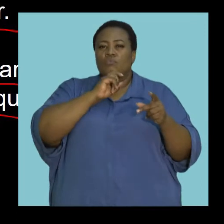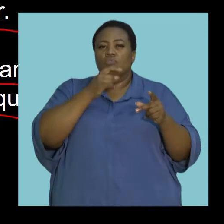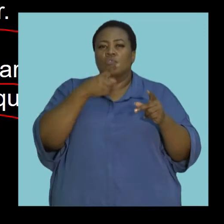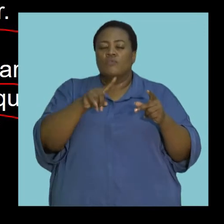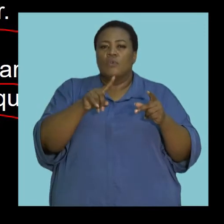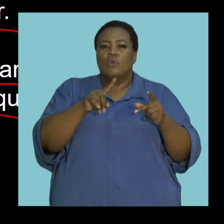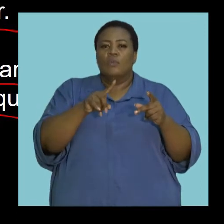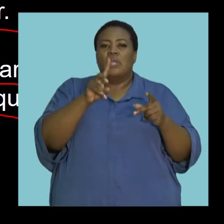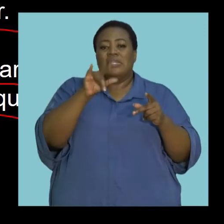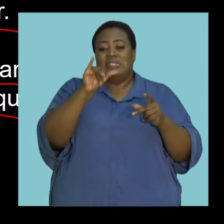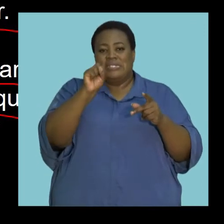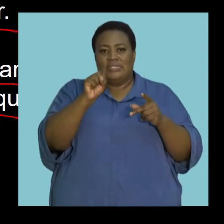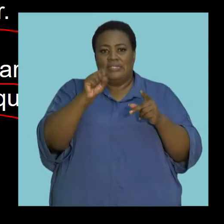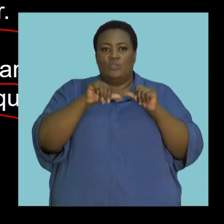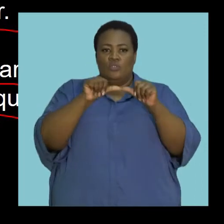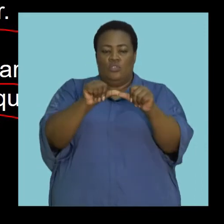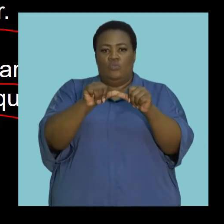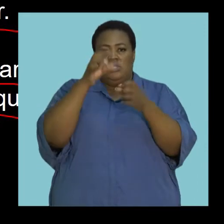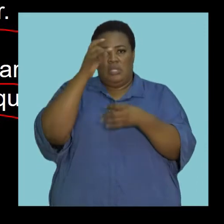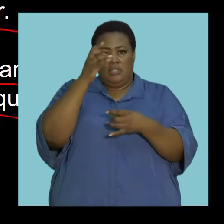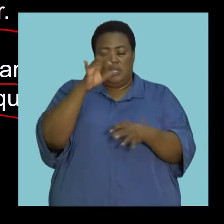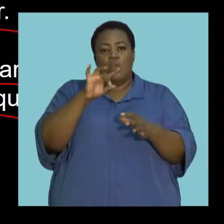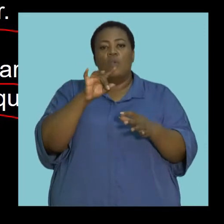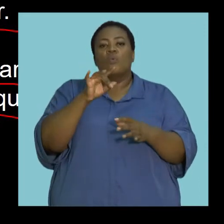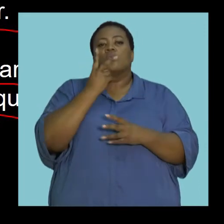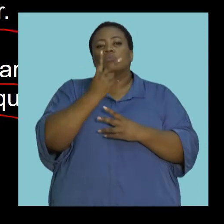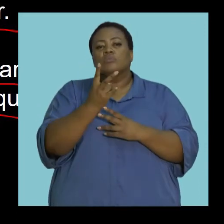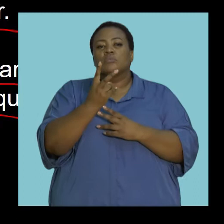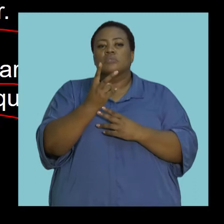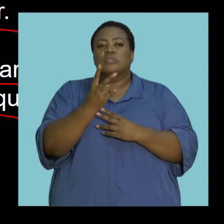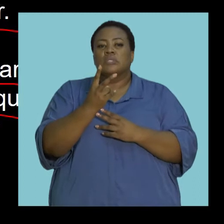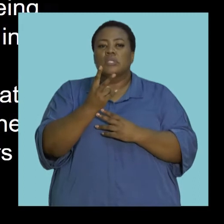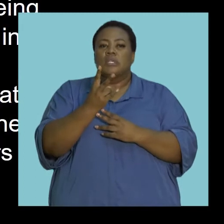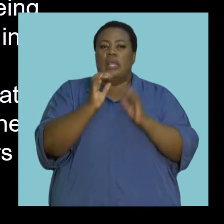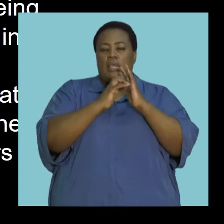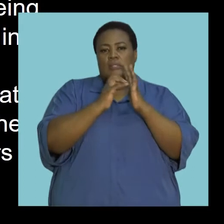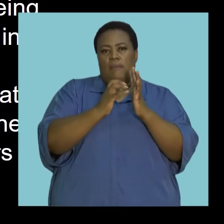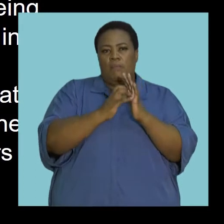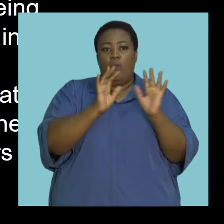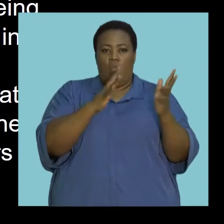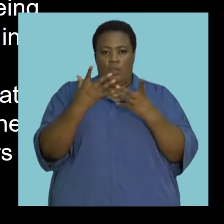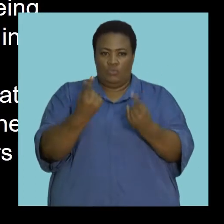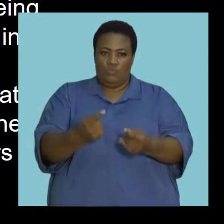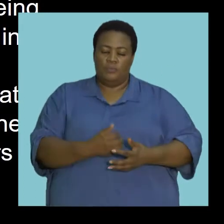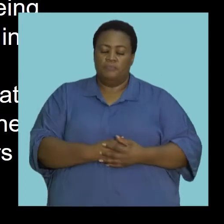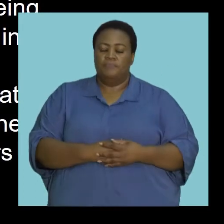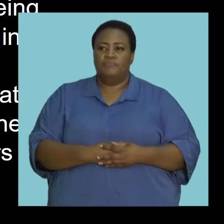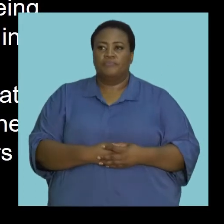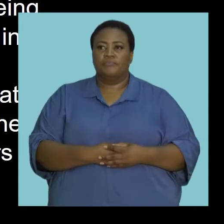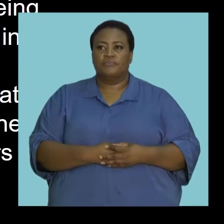for discontinuous data. And we'll look at examples of how a pie chart is plotted for in.